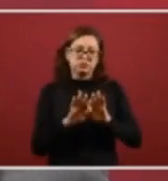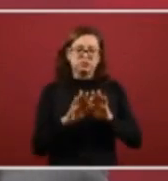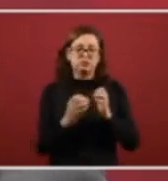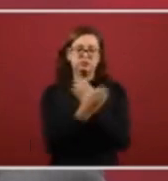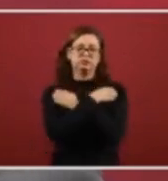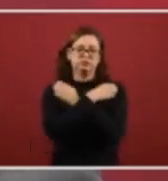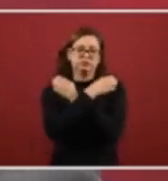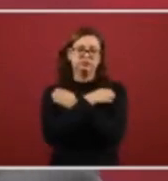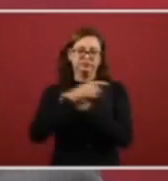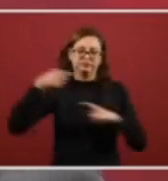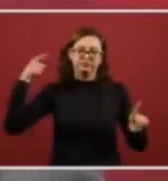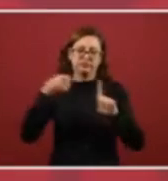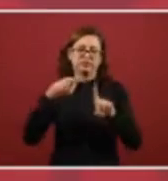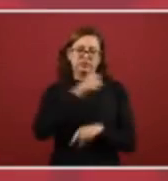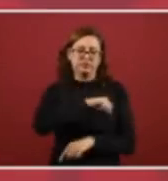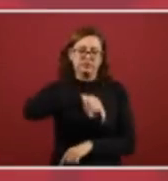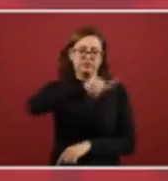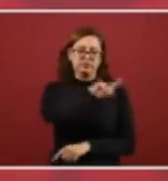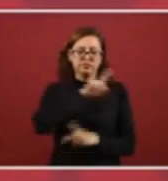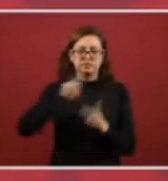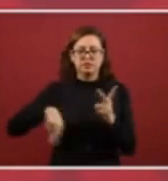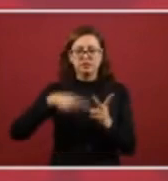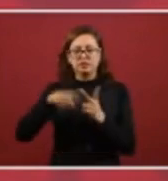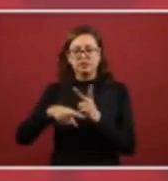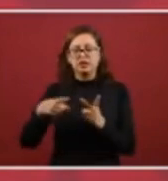all the education for health